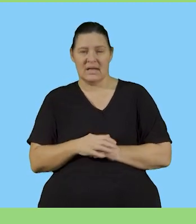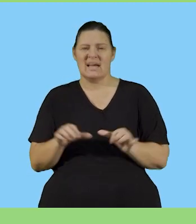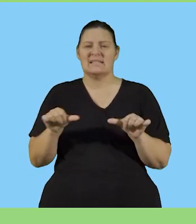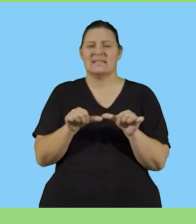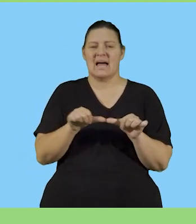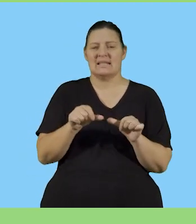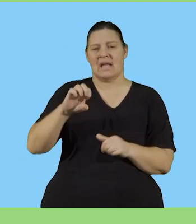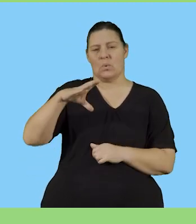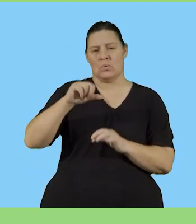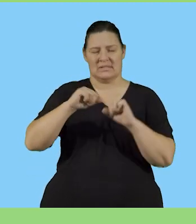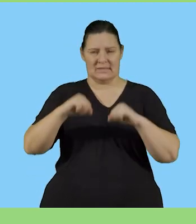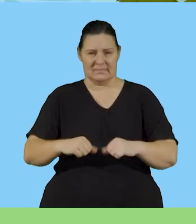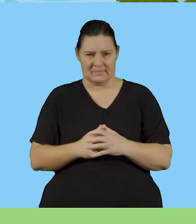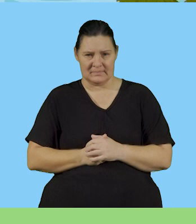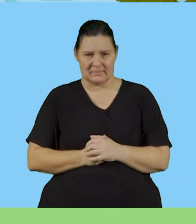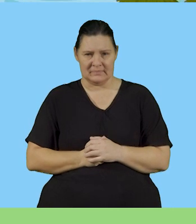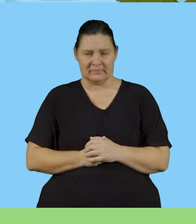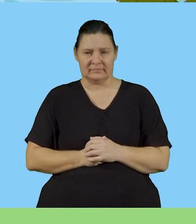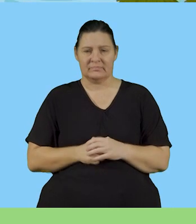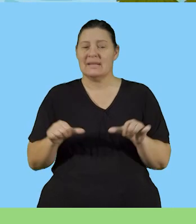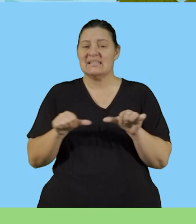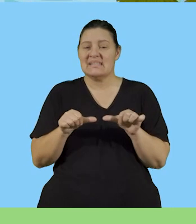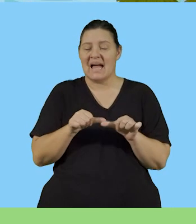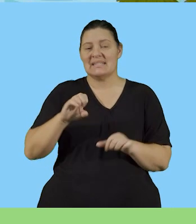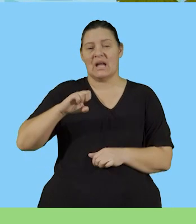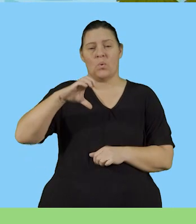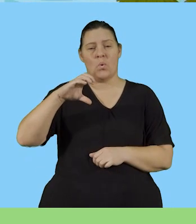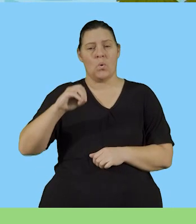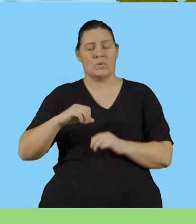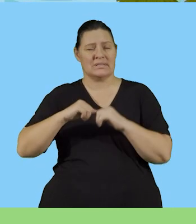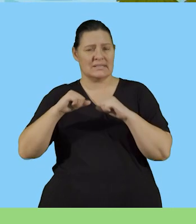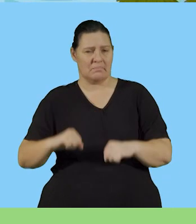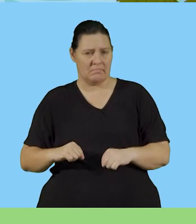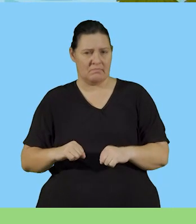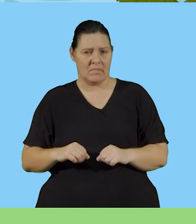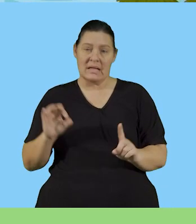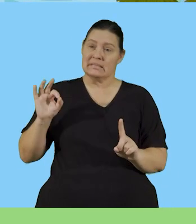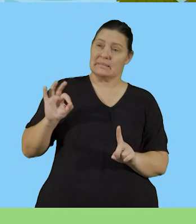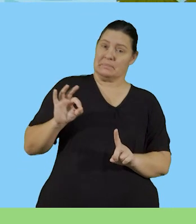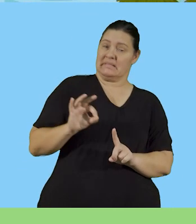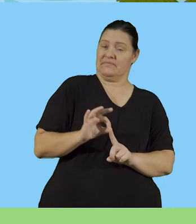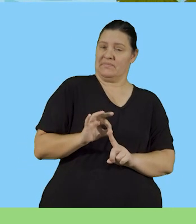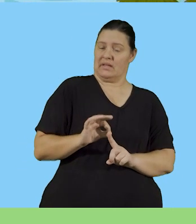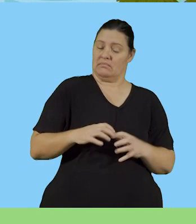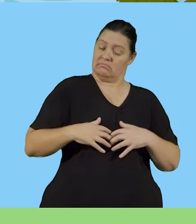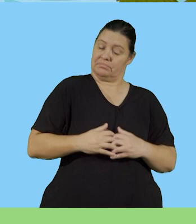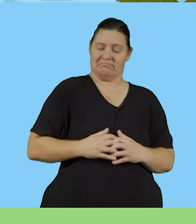the size of an ecosystem. The size of an ecosystem is not